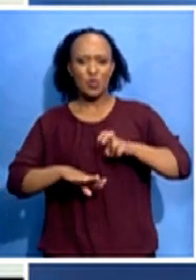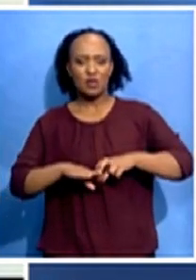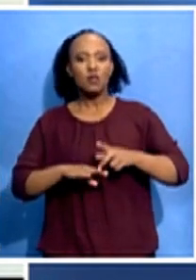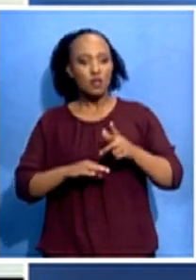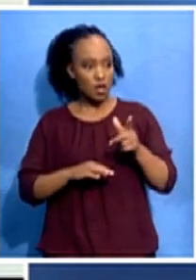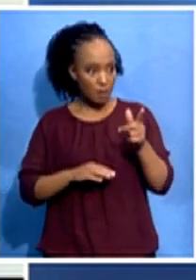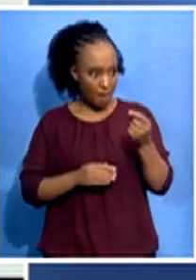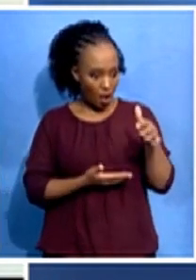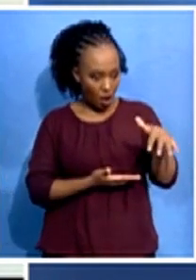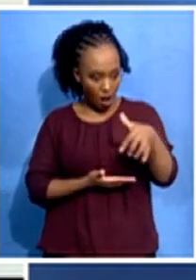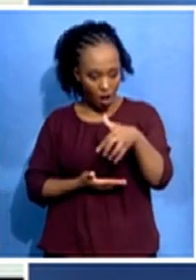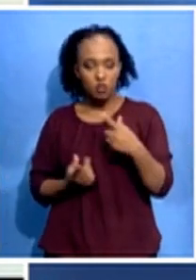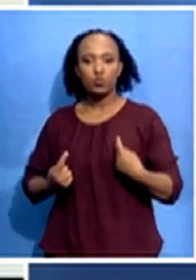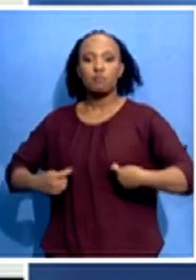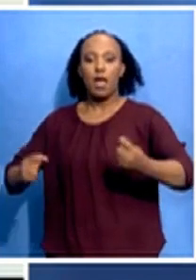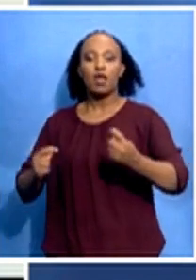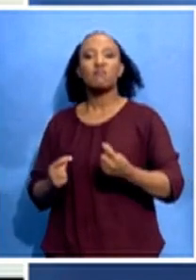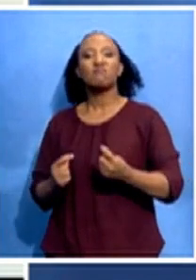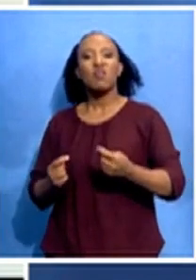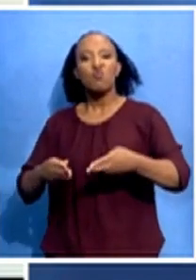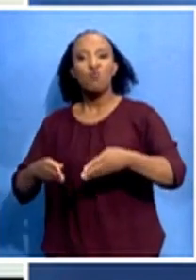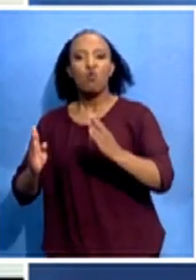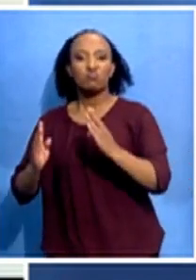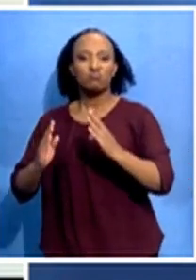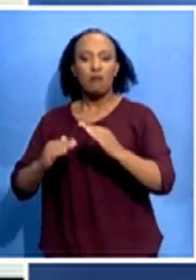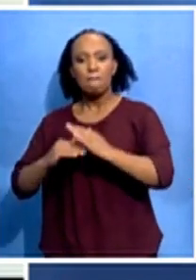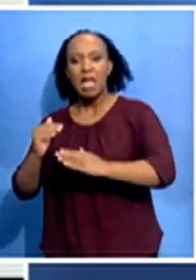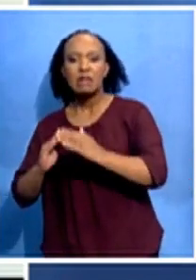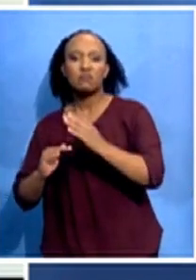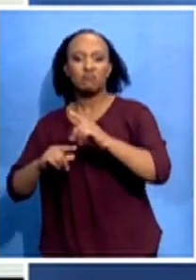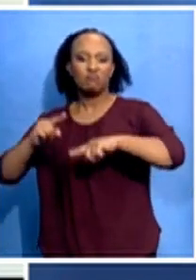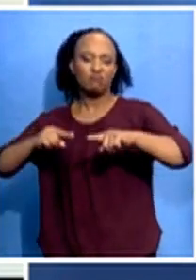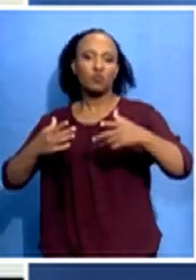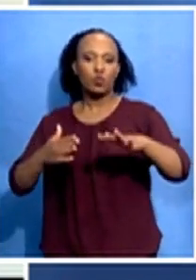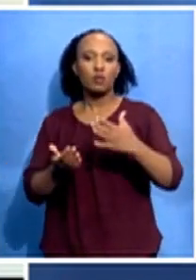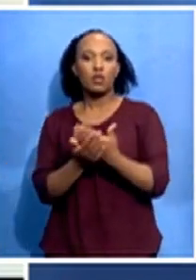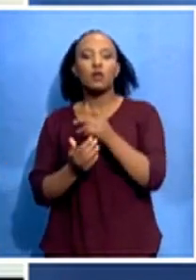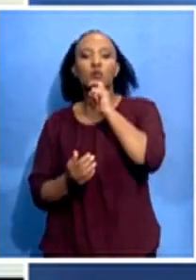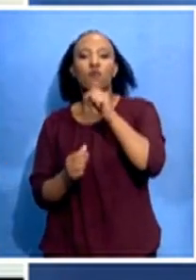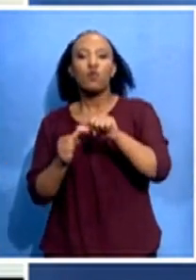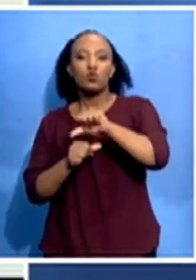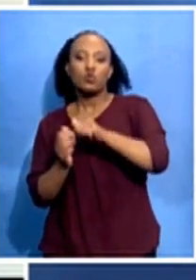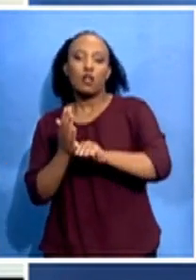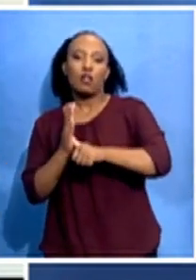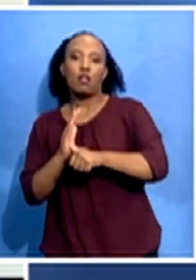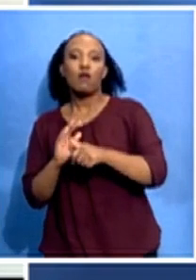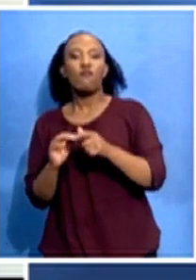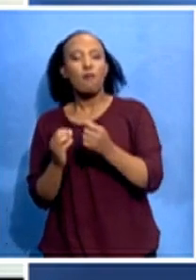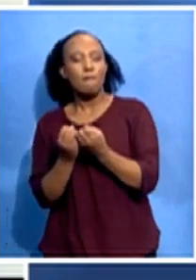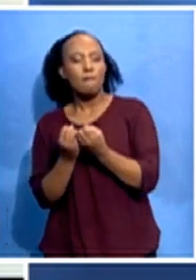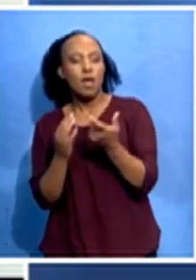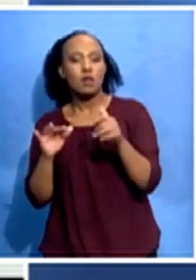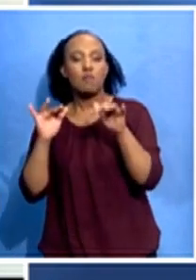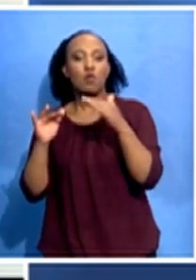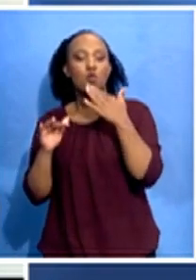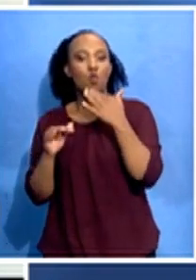social nets that we need in this country to really cater for a number of people who have got limited opportunities. Because one